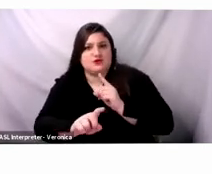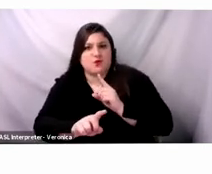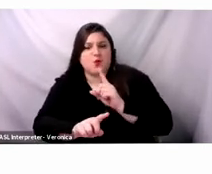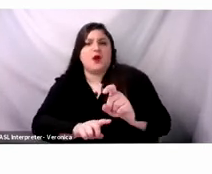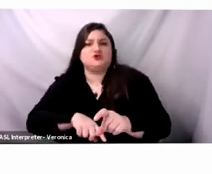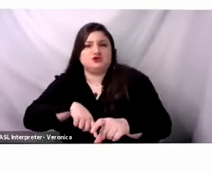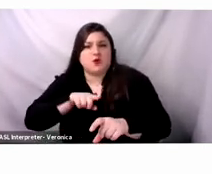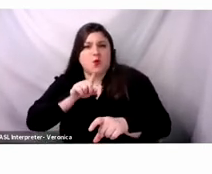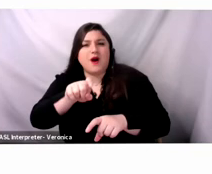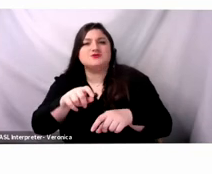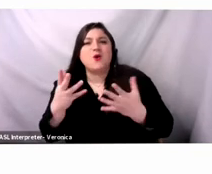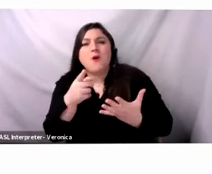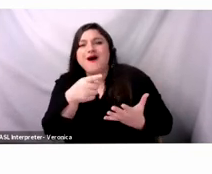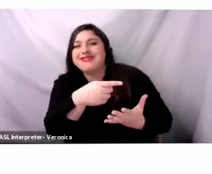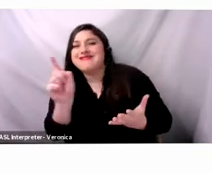innovation